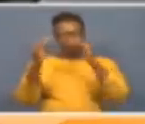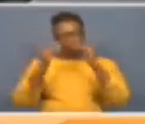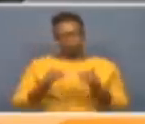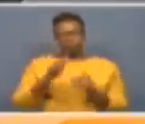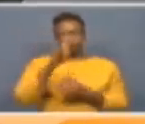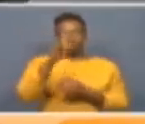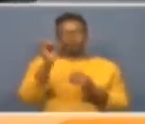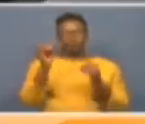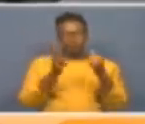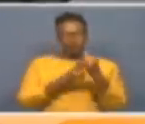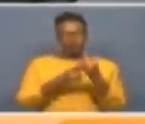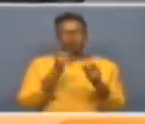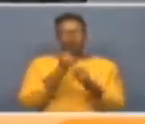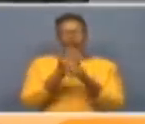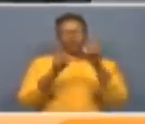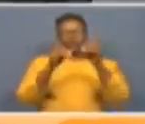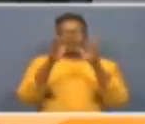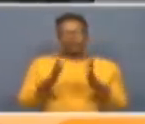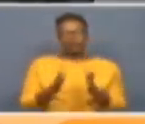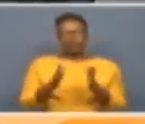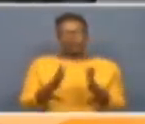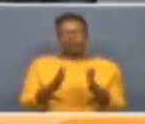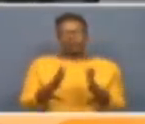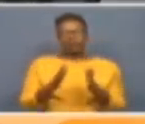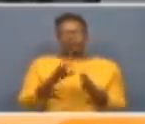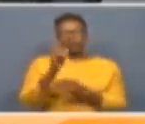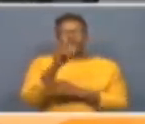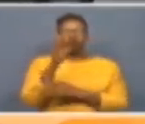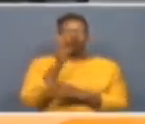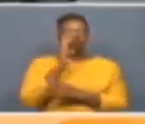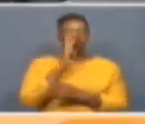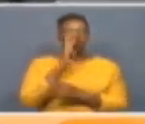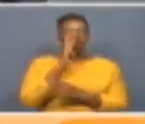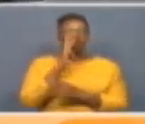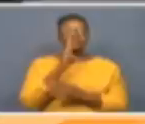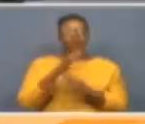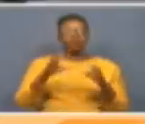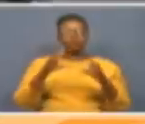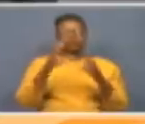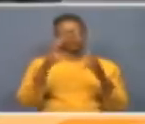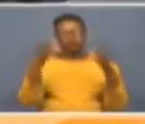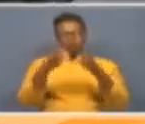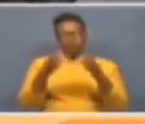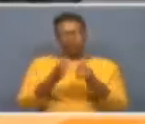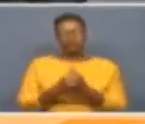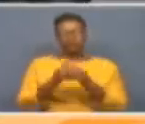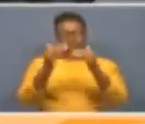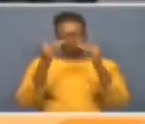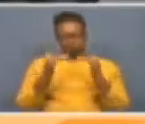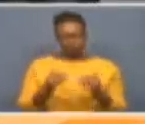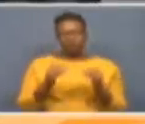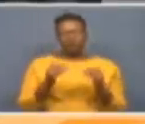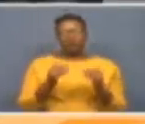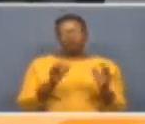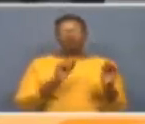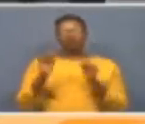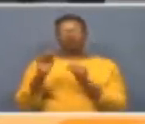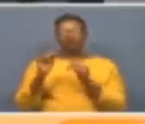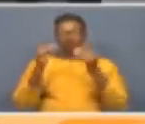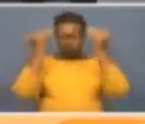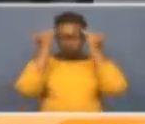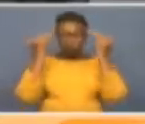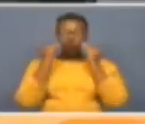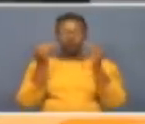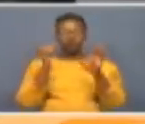in 2007, she served as a director, or appointed director, the Nairobi Water and Sewerage Company. She then moved to the judiciary, joining it